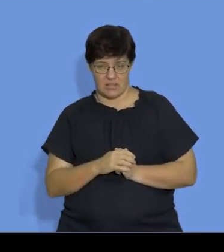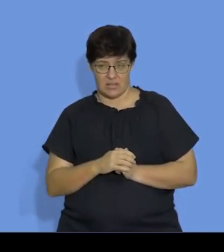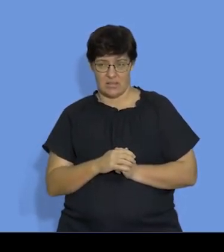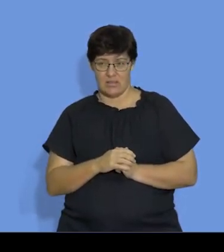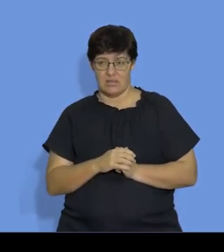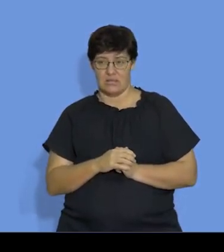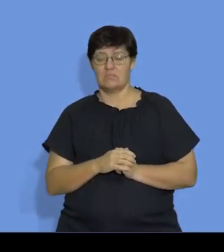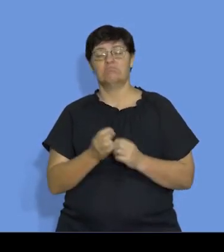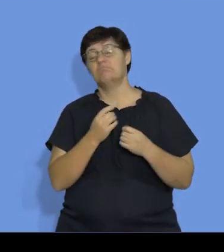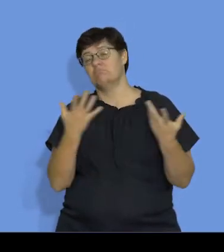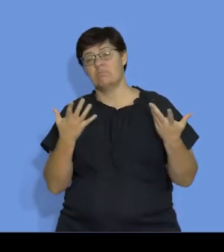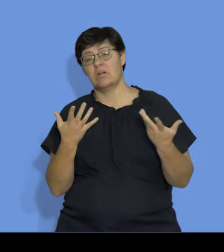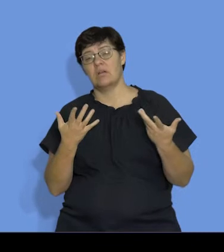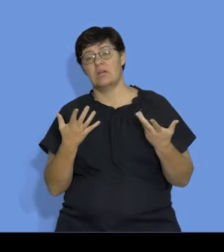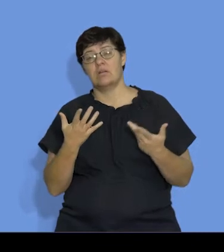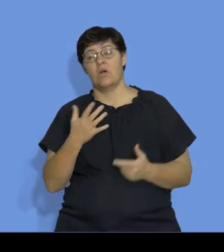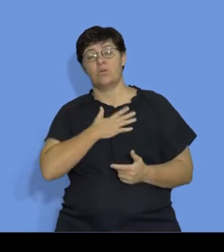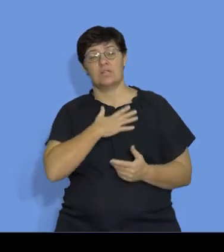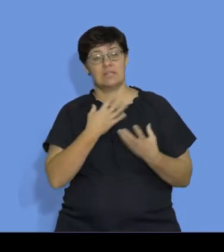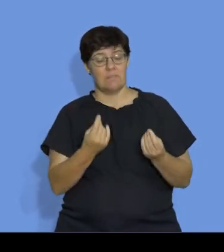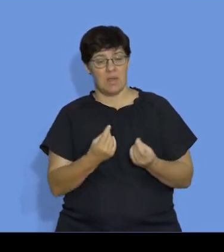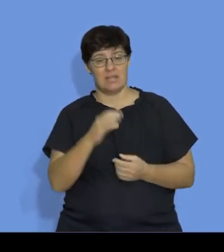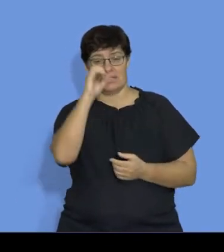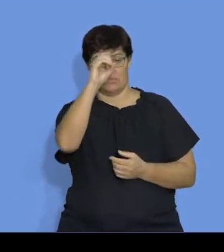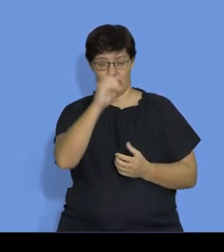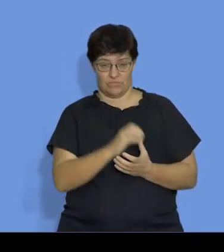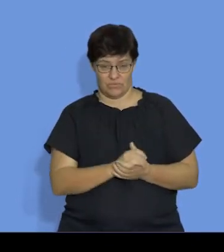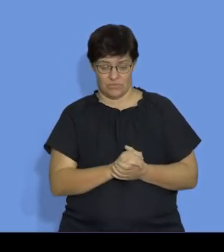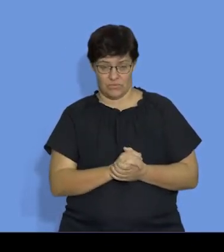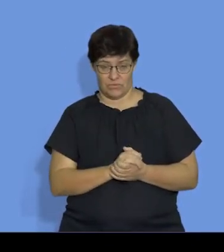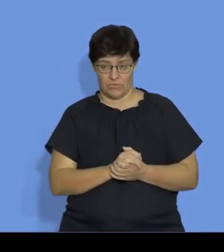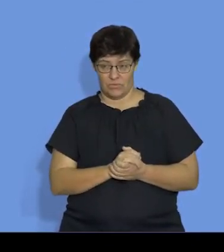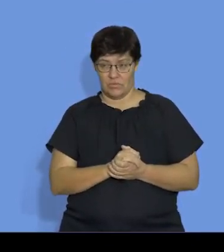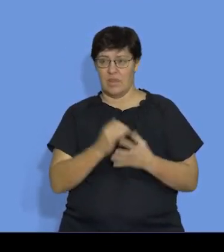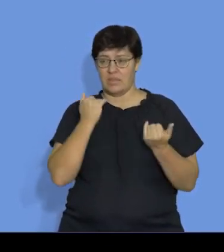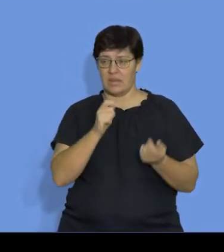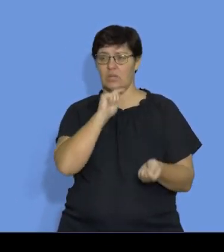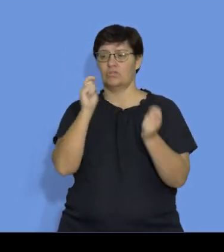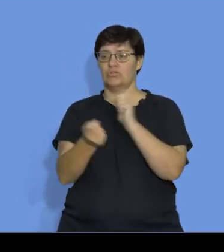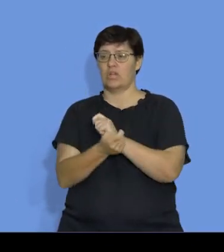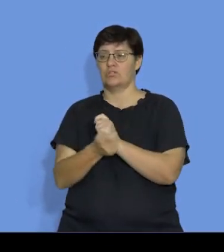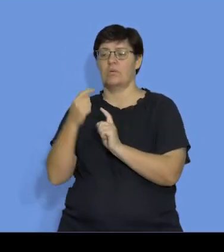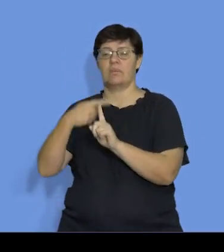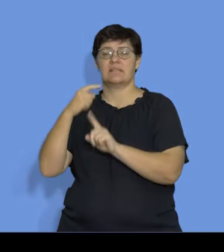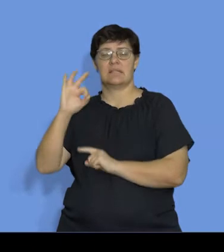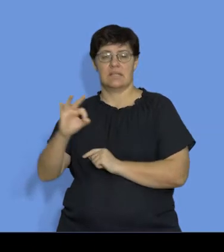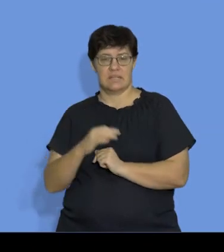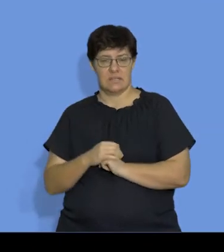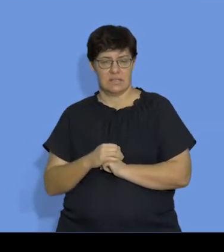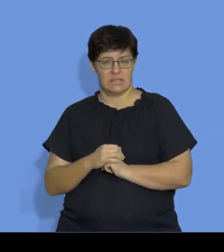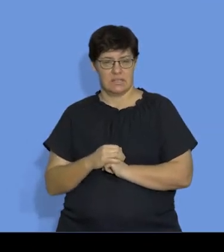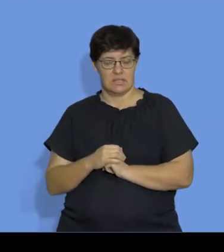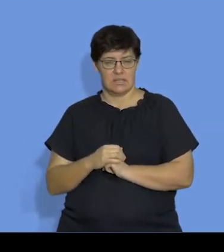it has an oxidation number of 0 and then it changes to +3. What has happened to